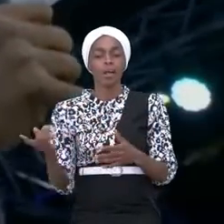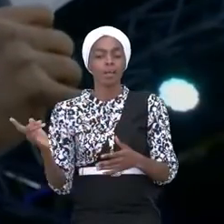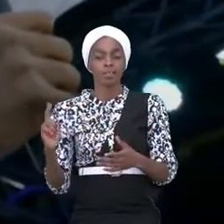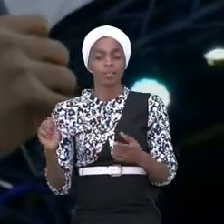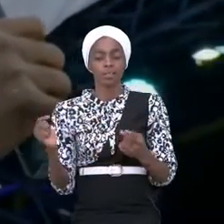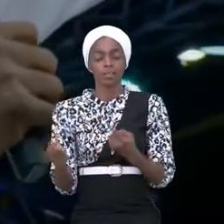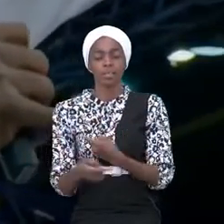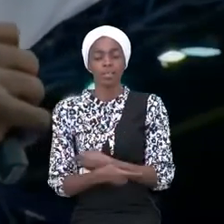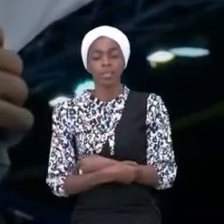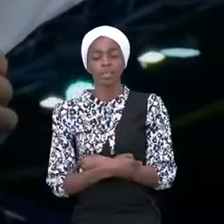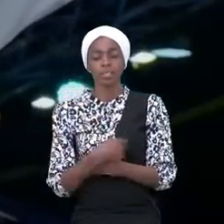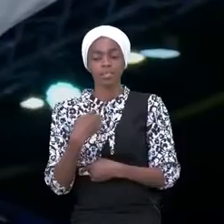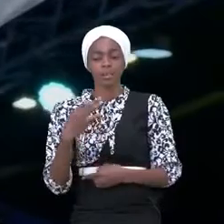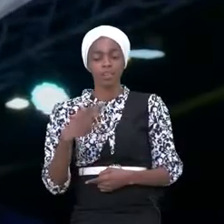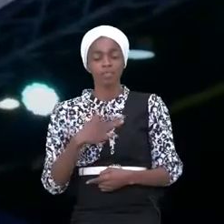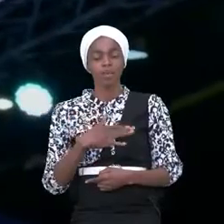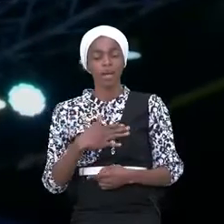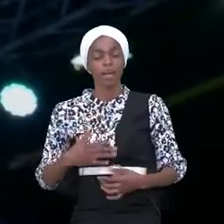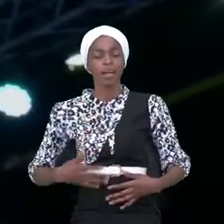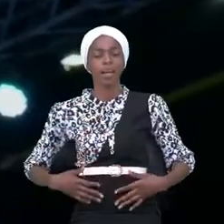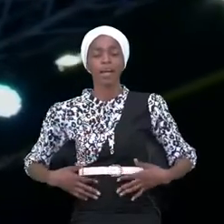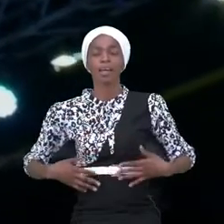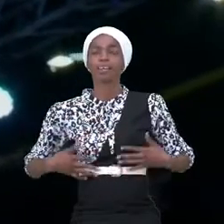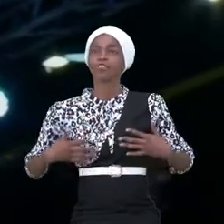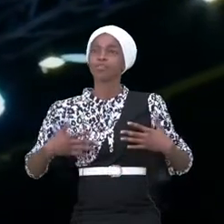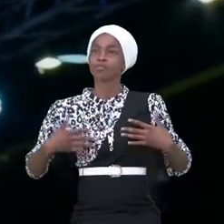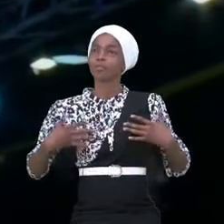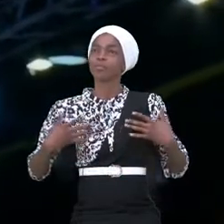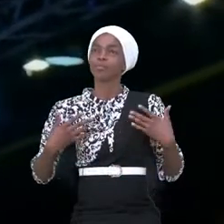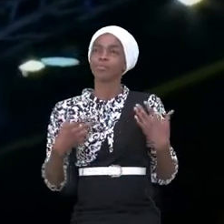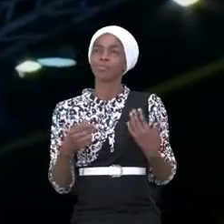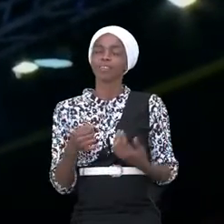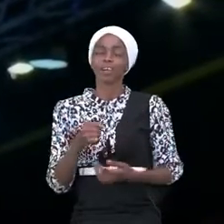all of the days of my life.